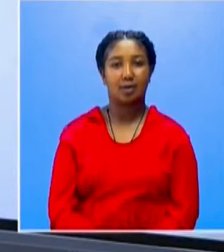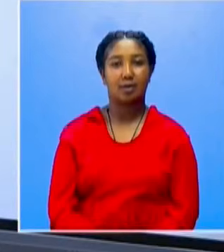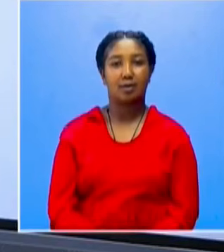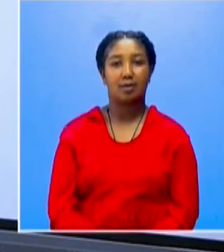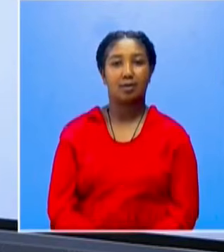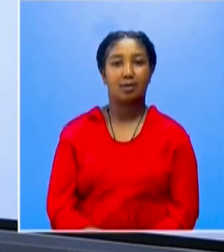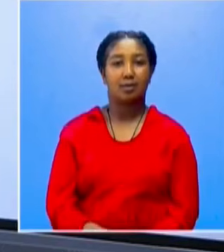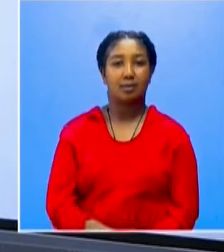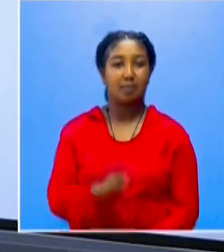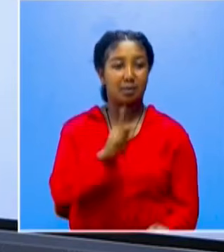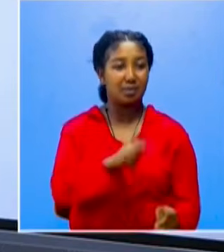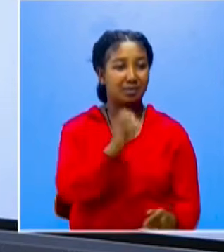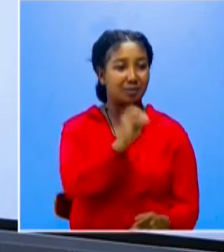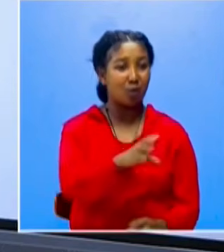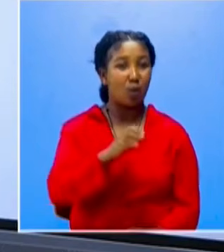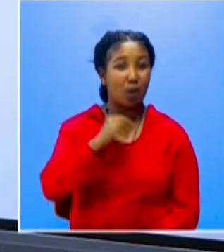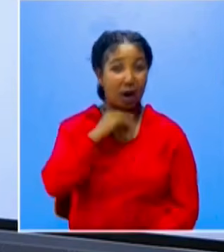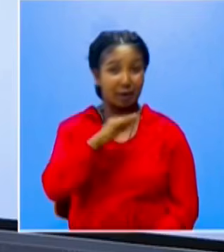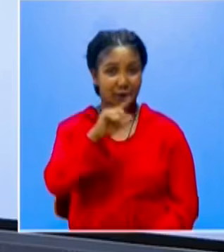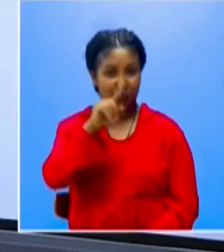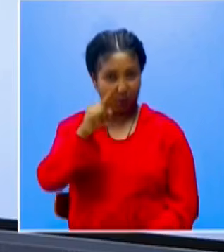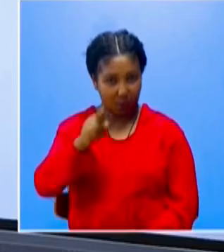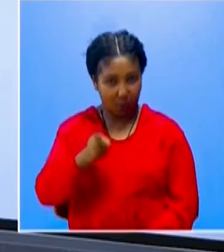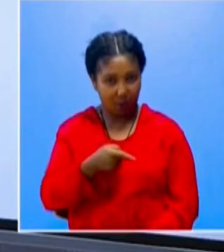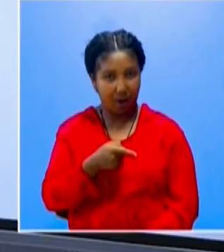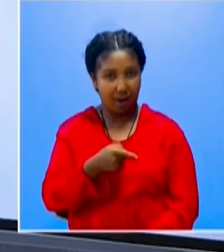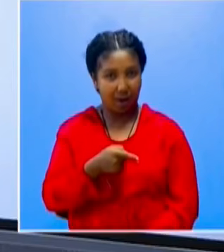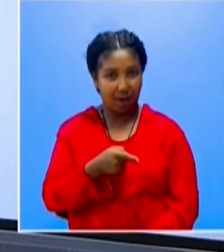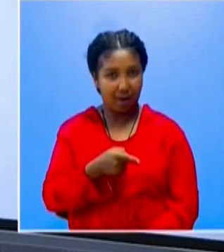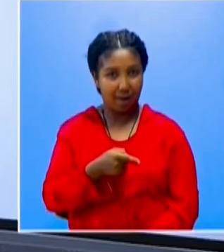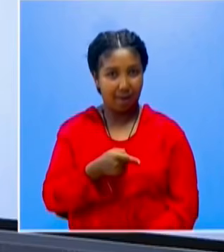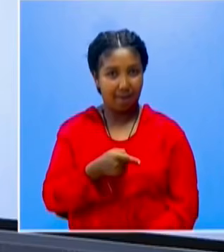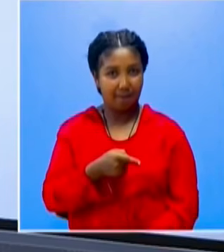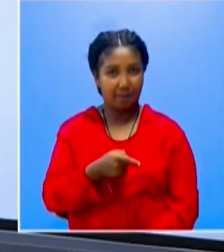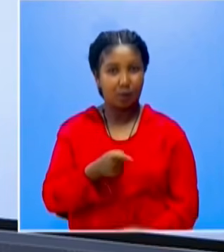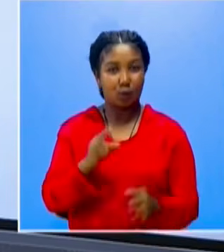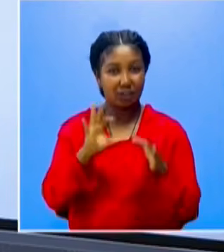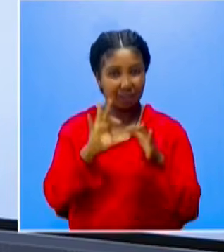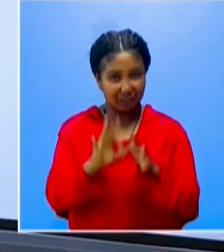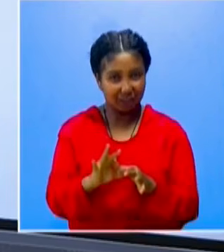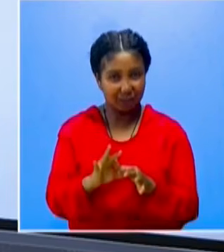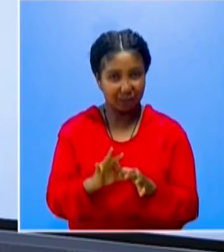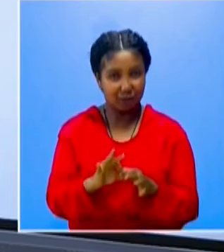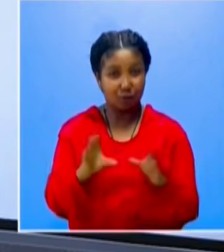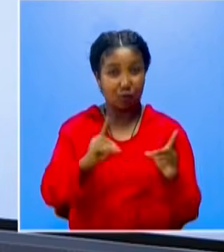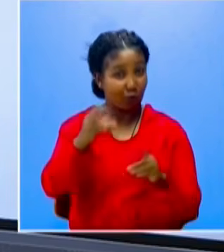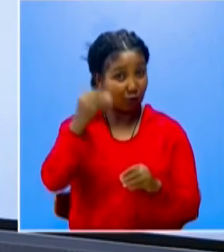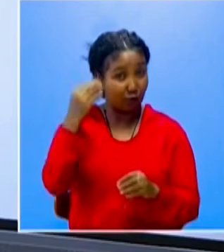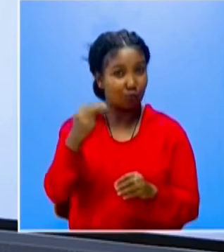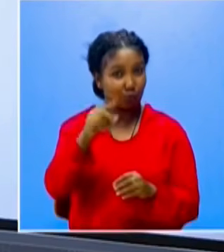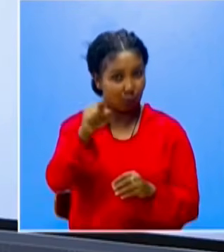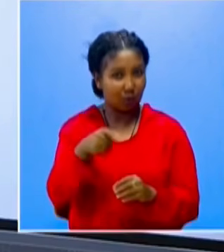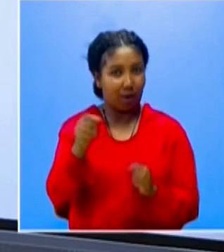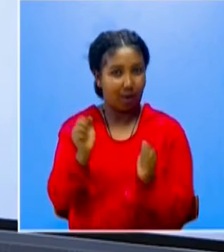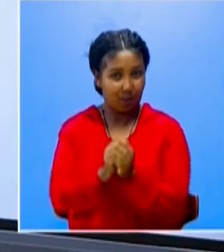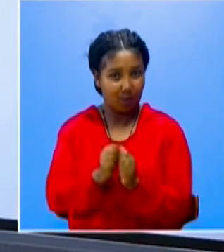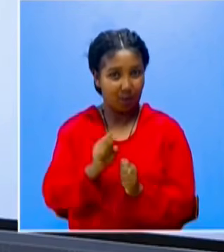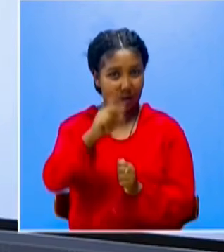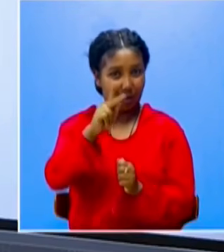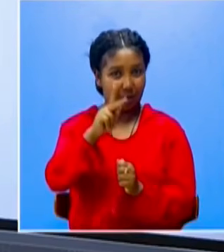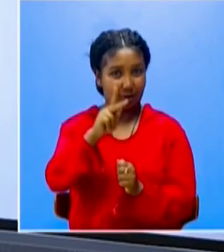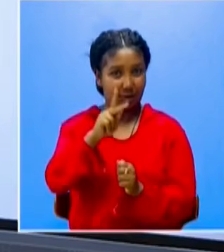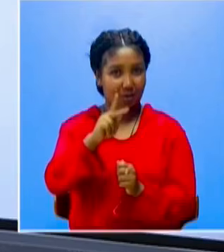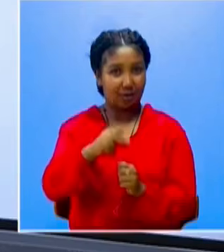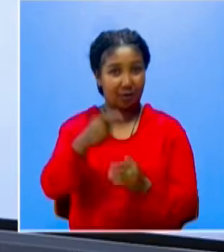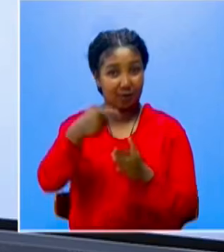People throw garbage, comma. When you start with the conjunction, don't forget to put comma before you pass to